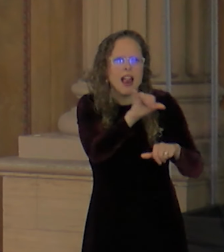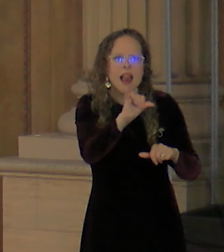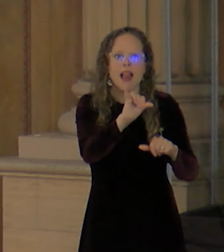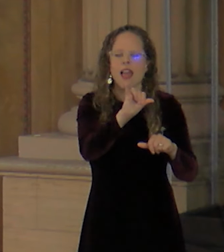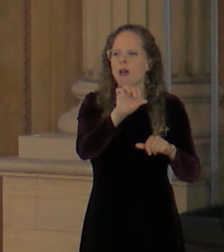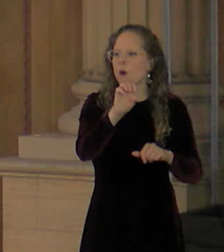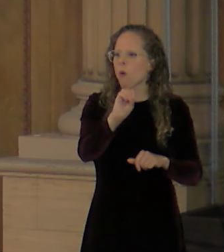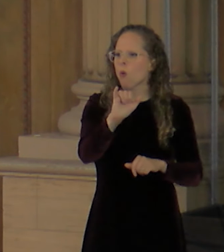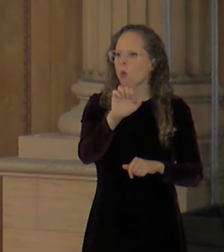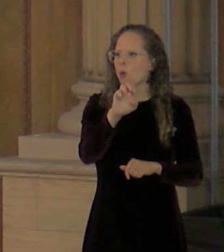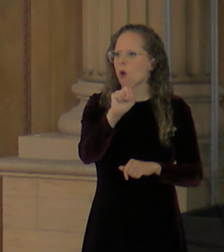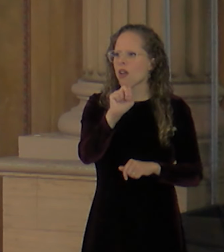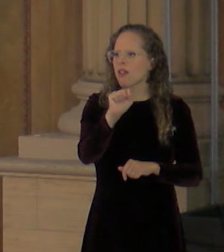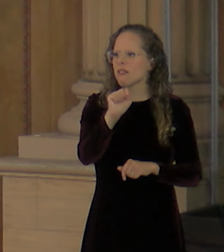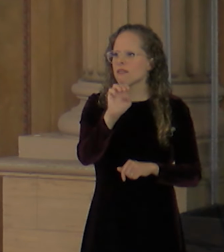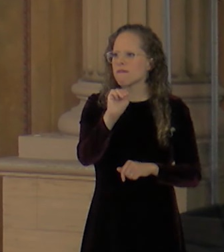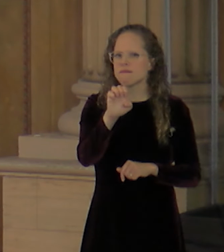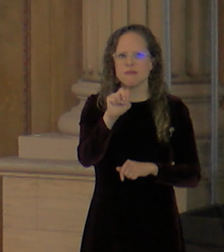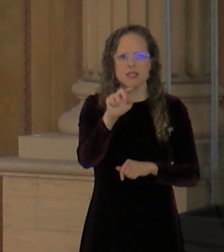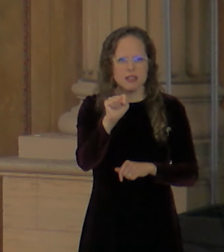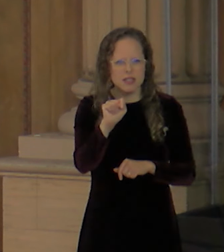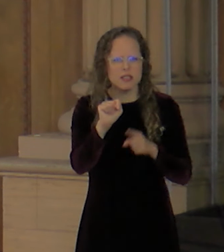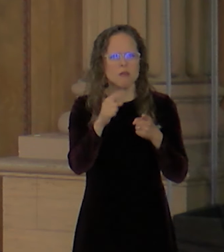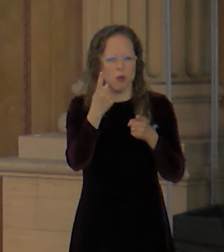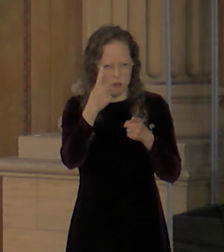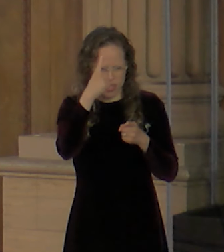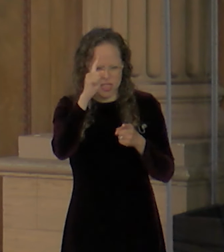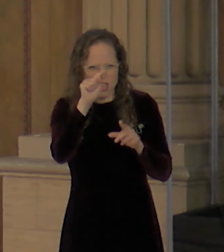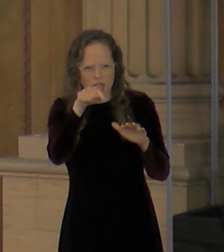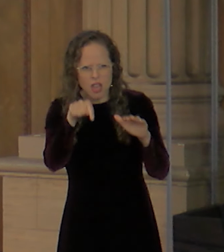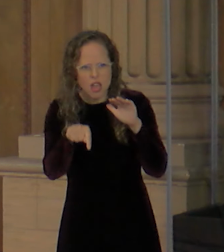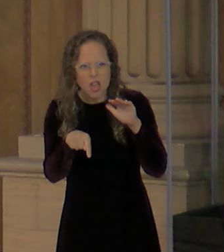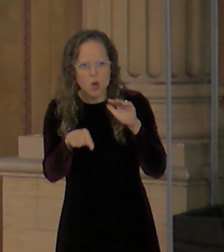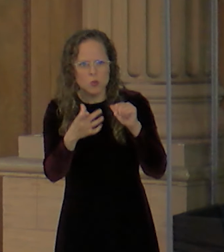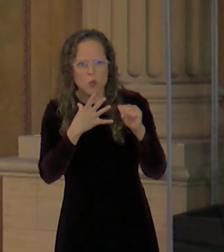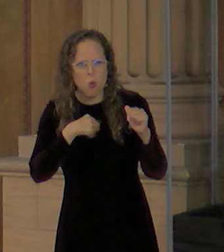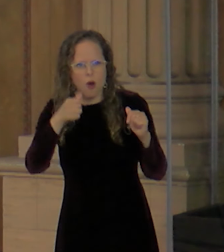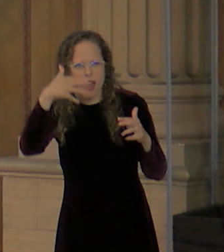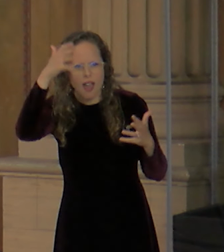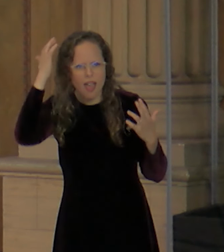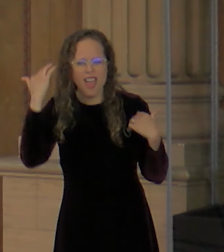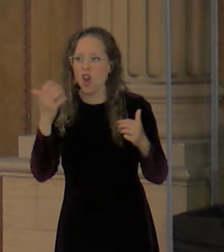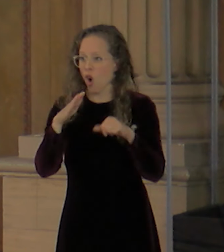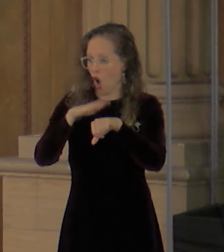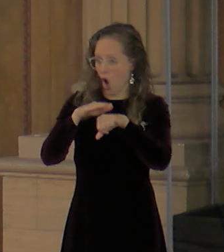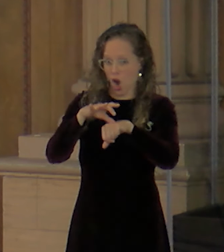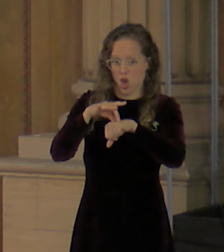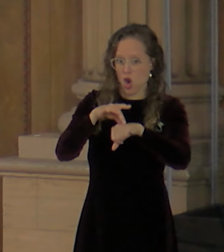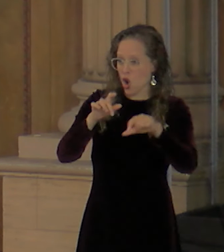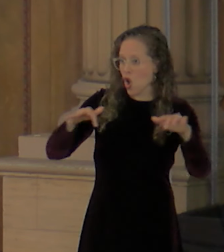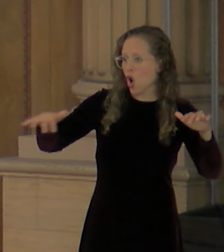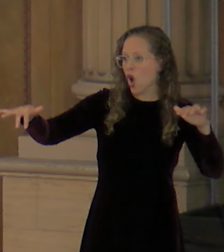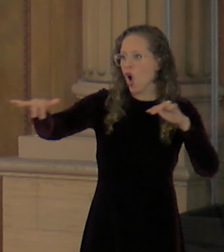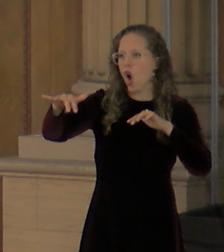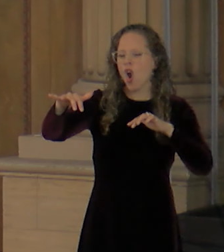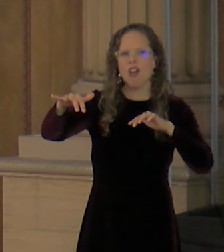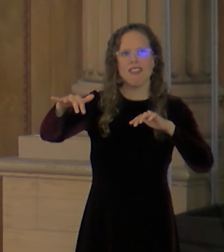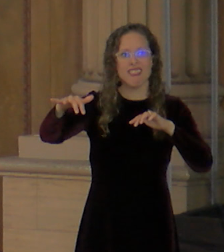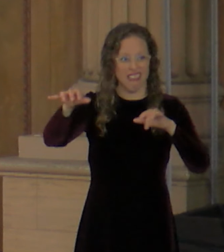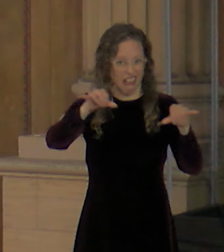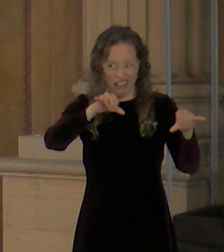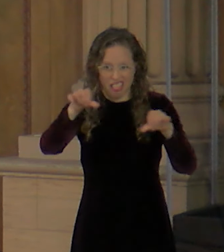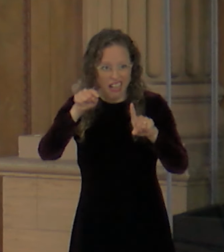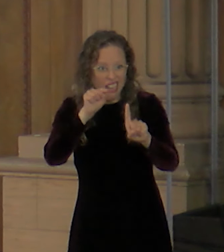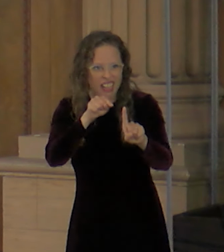wake. One would think the deep to be white-haired. On earth, there is not his like, a creature without fear. He sees everything